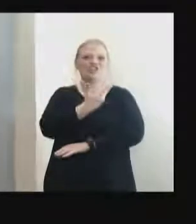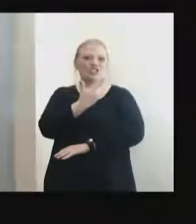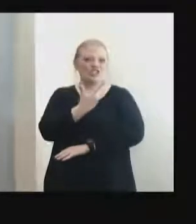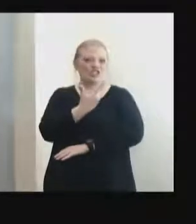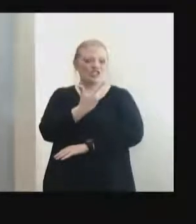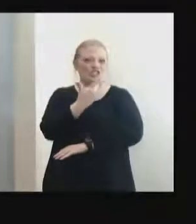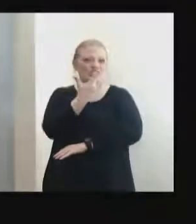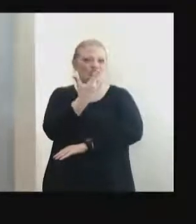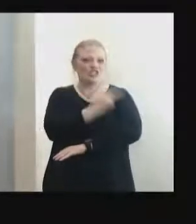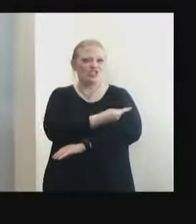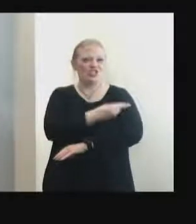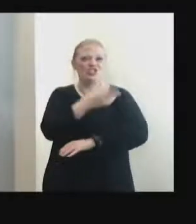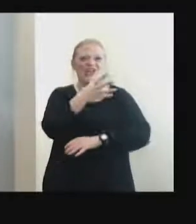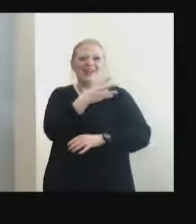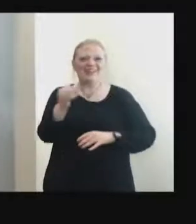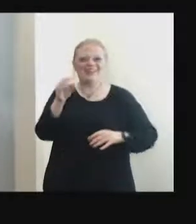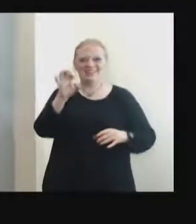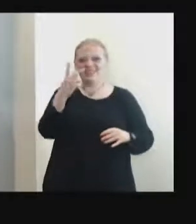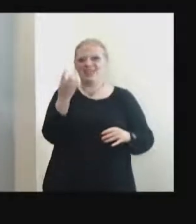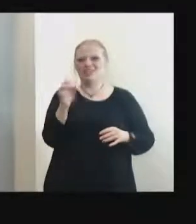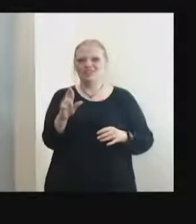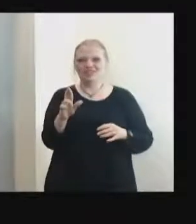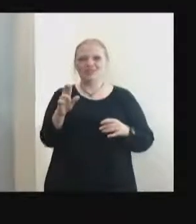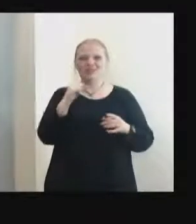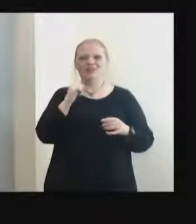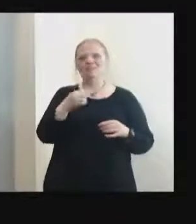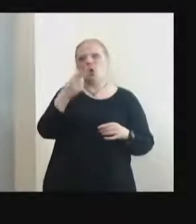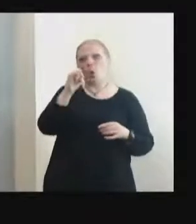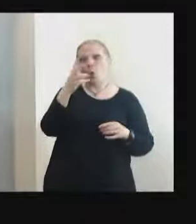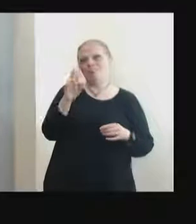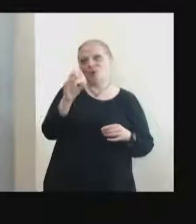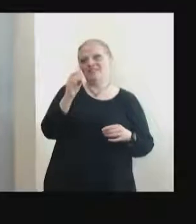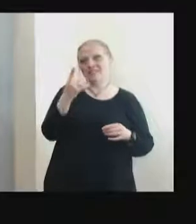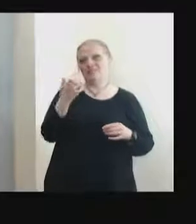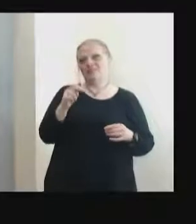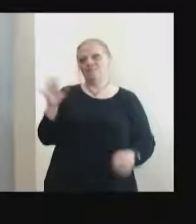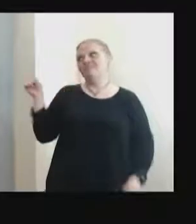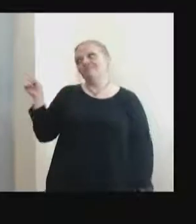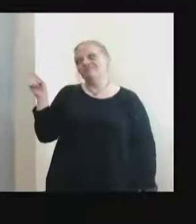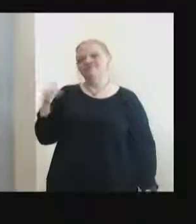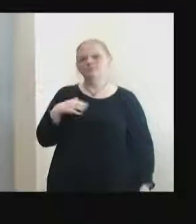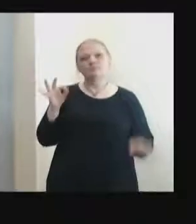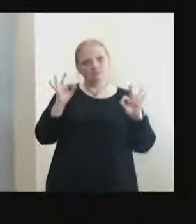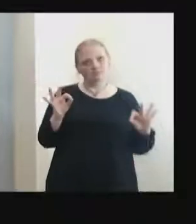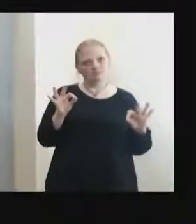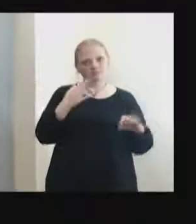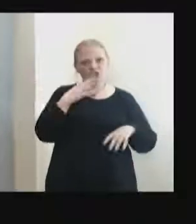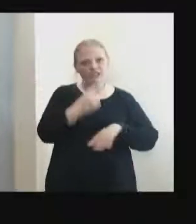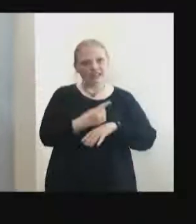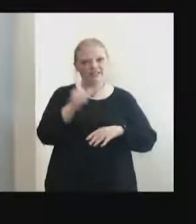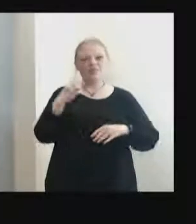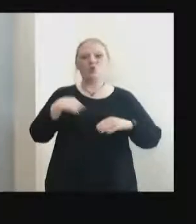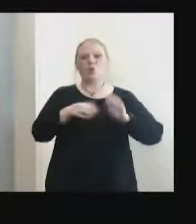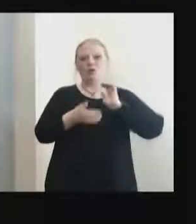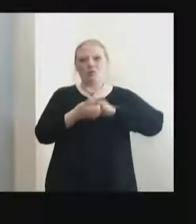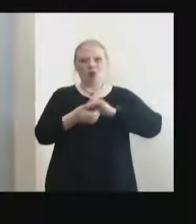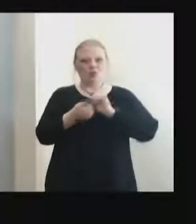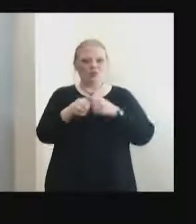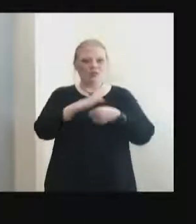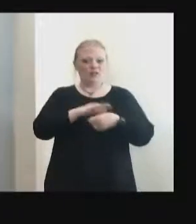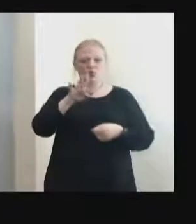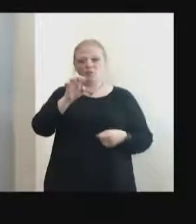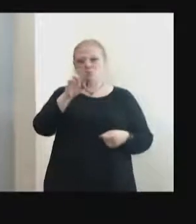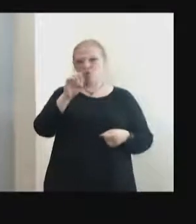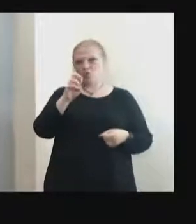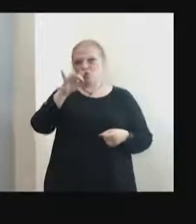Homer Simpson in your display, it's a pretty good day for a presentation. But the Erie County Department of Health is partnering with local breweries to hold up